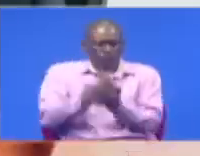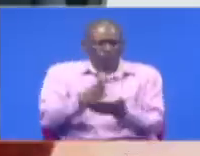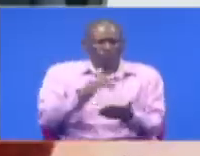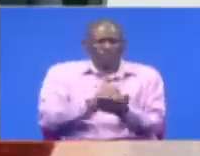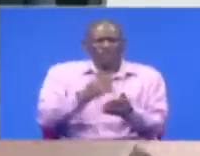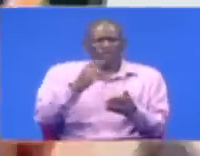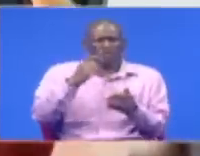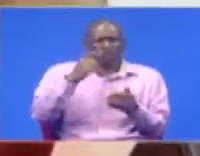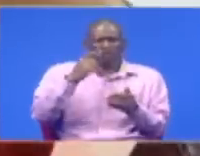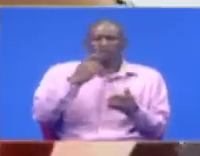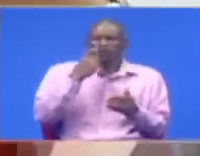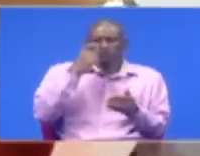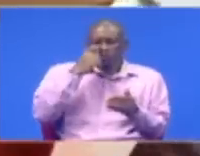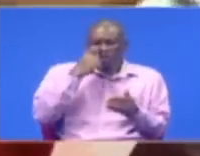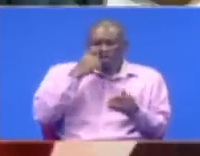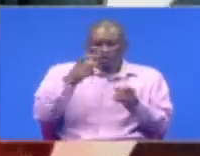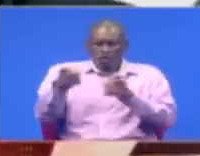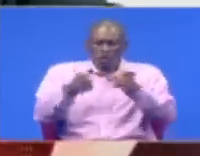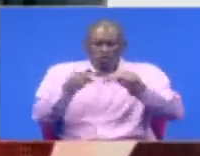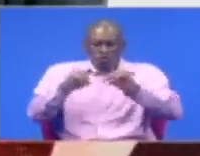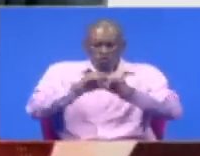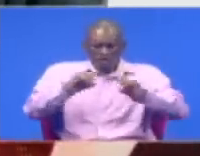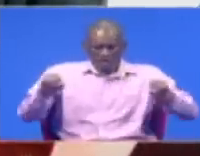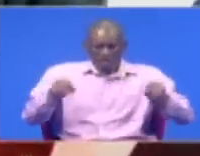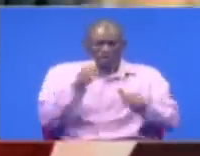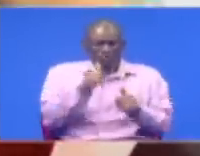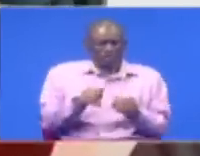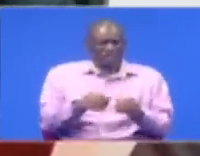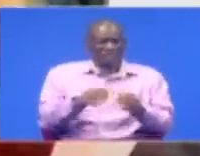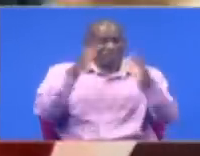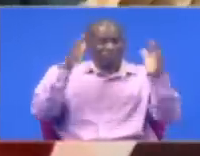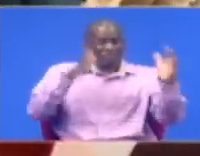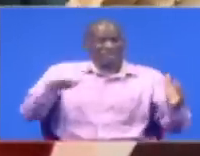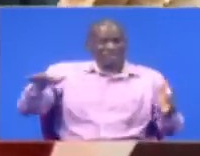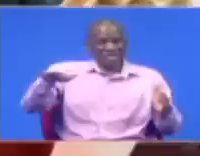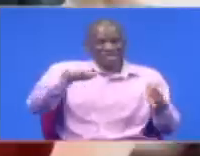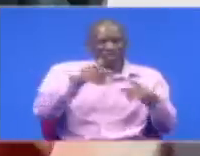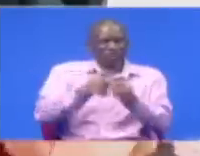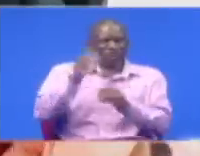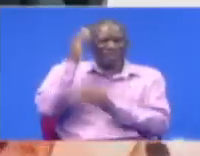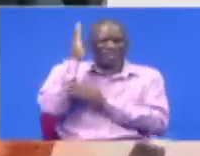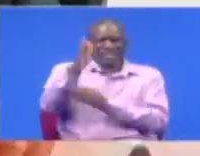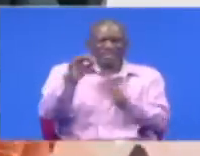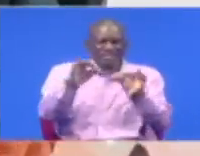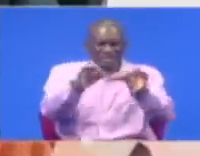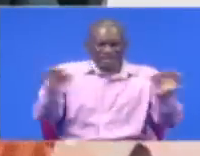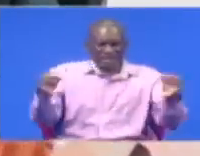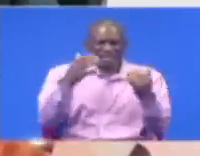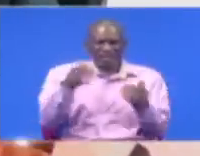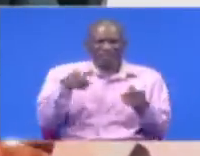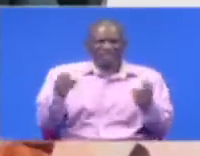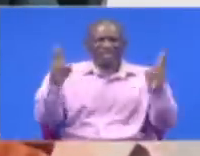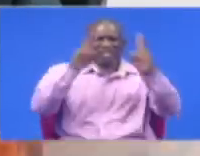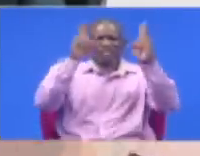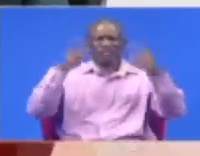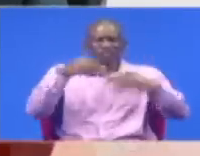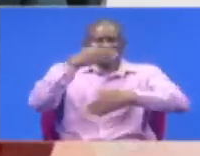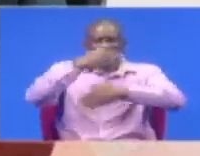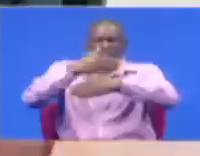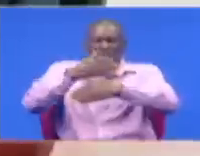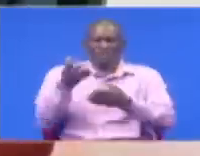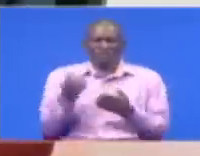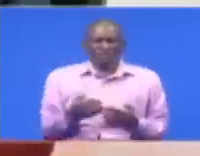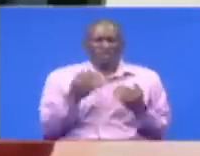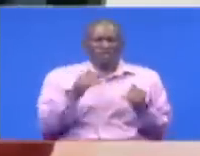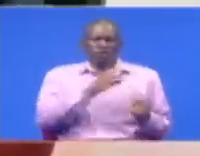patrol line, which is a considerable distance from the straight line, is now the international boundary.